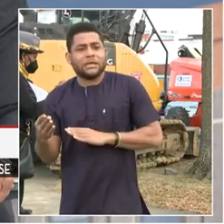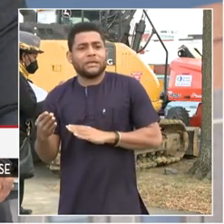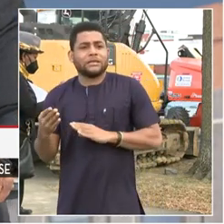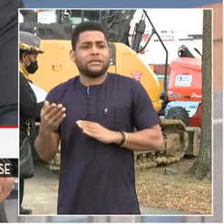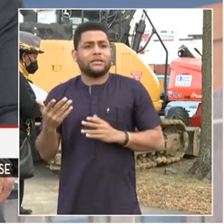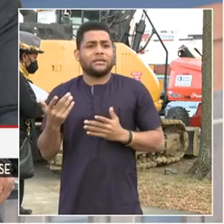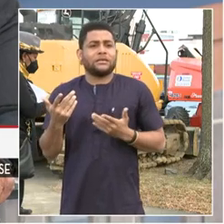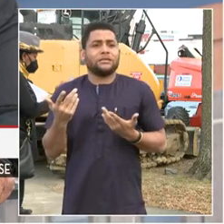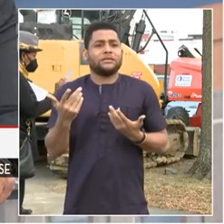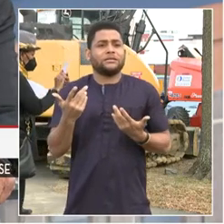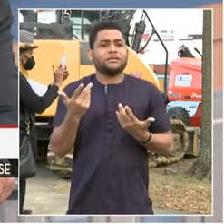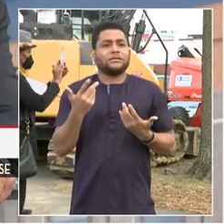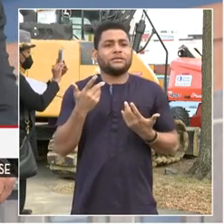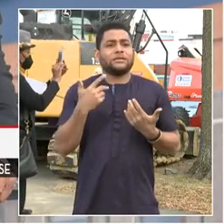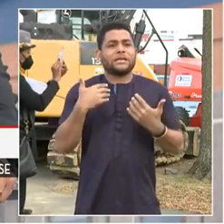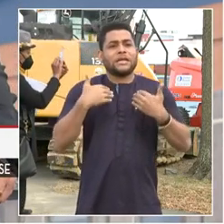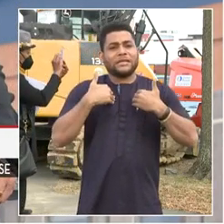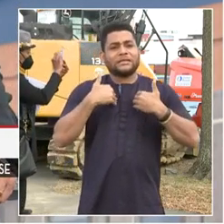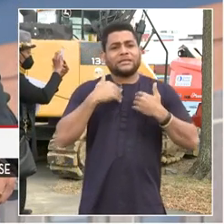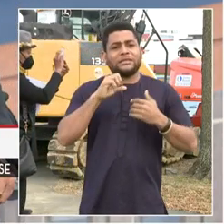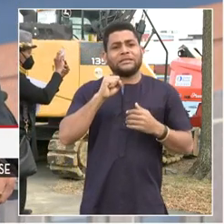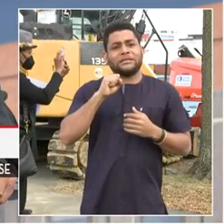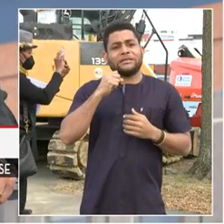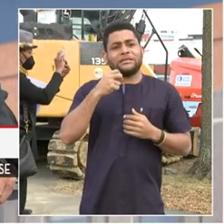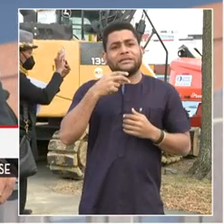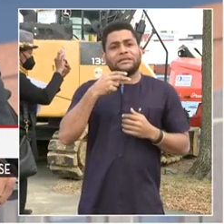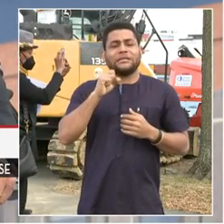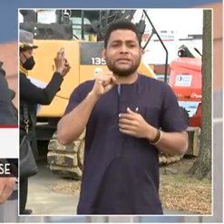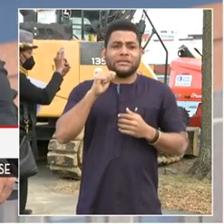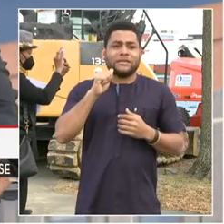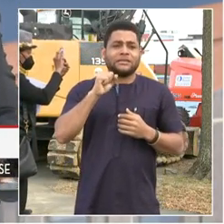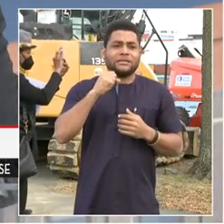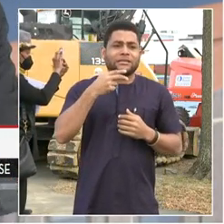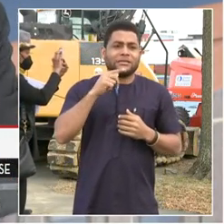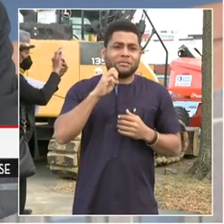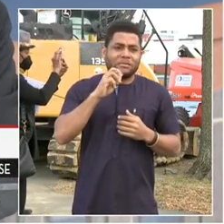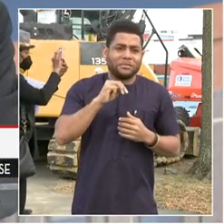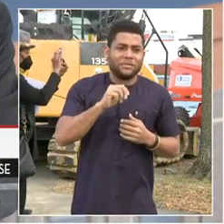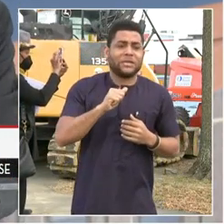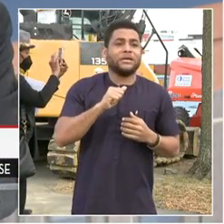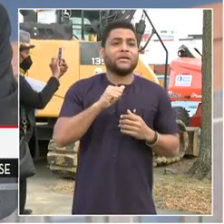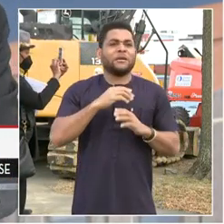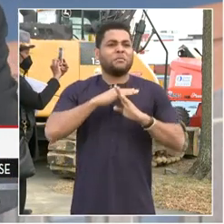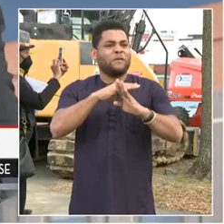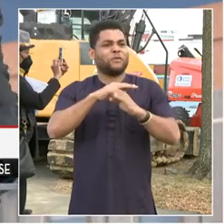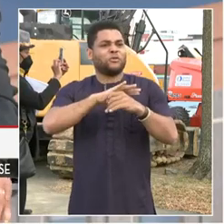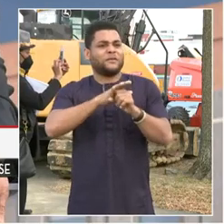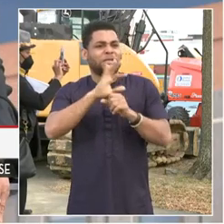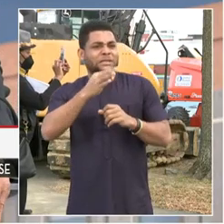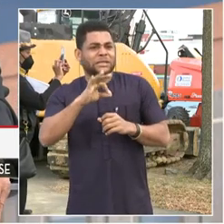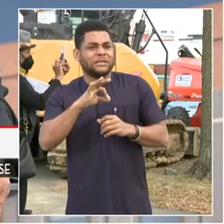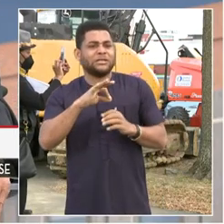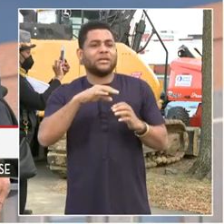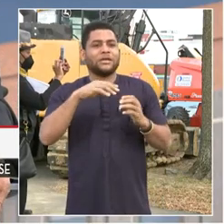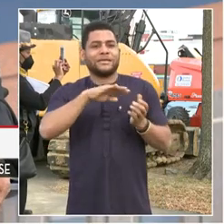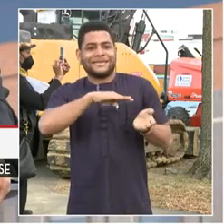asthma, and deaths from COVID-19, which we know a lot about now at this point.